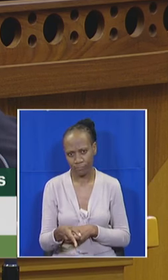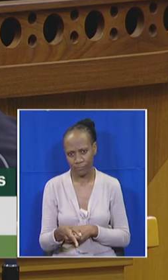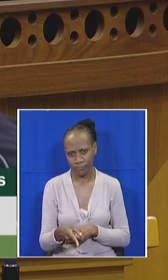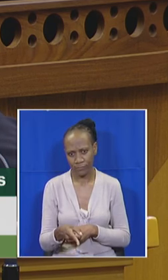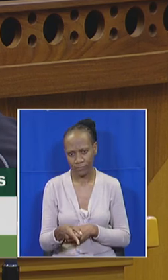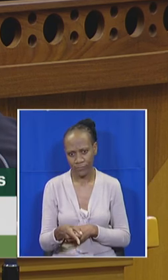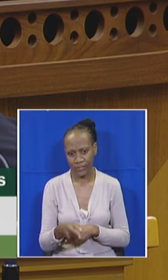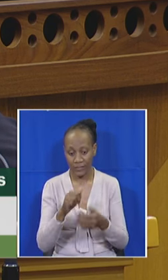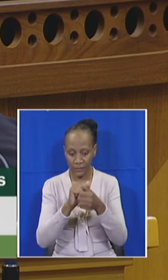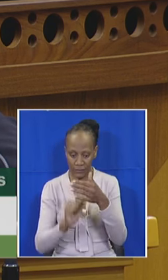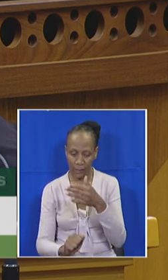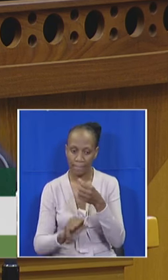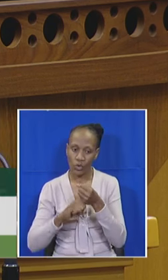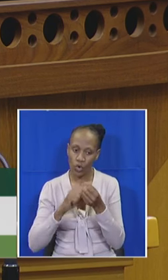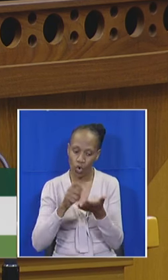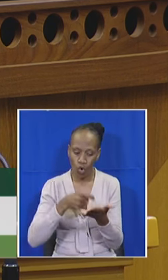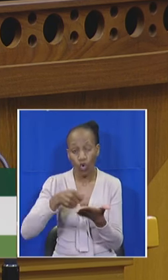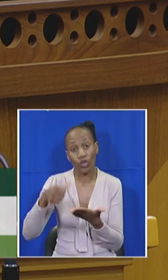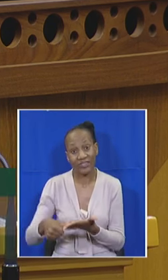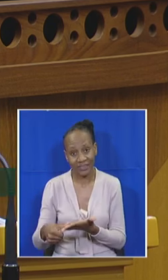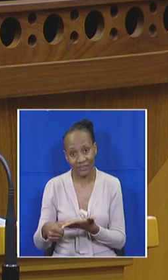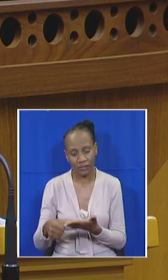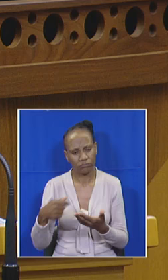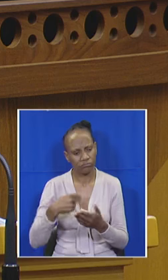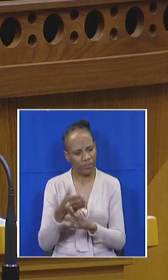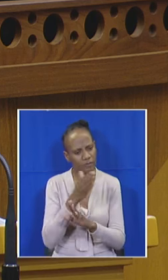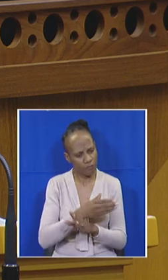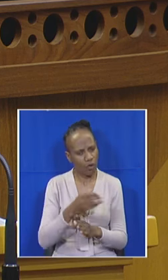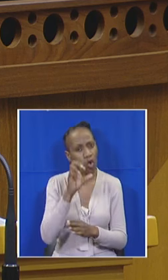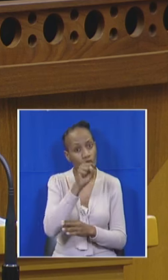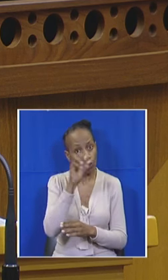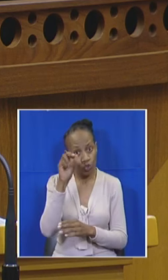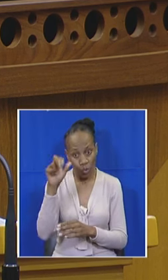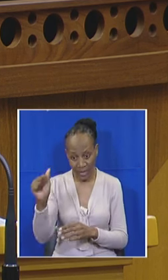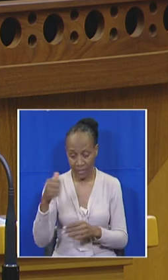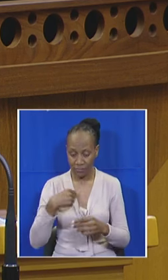subcontracting that I announced in the SONA.